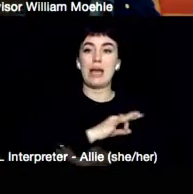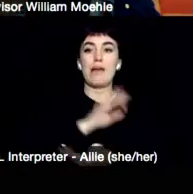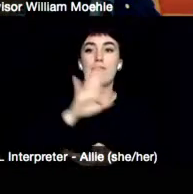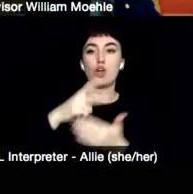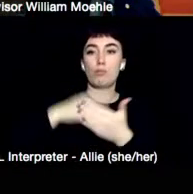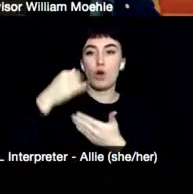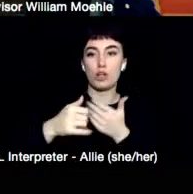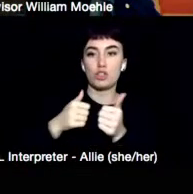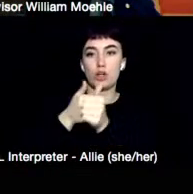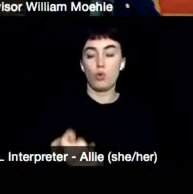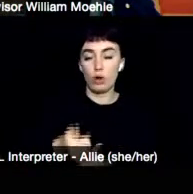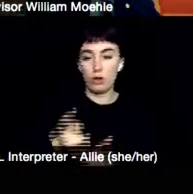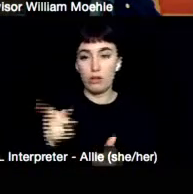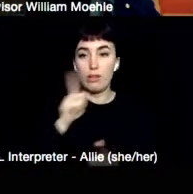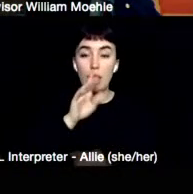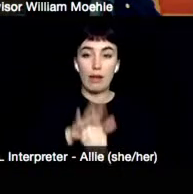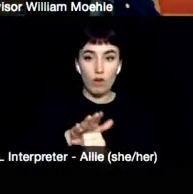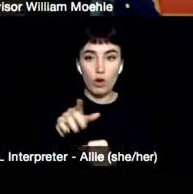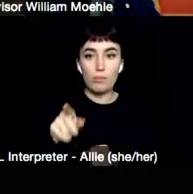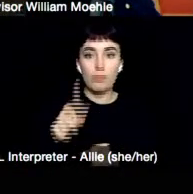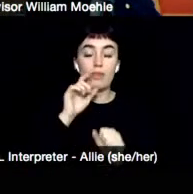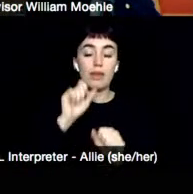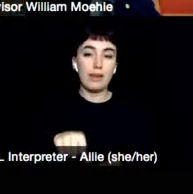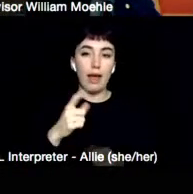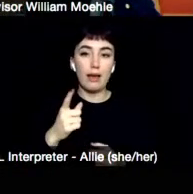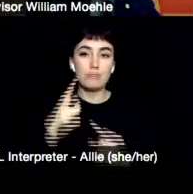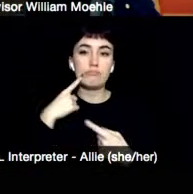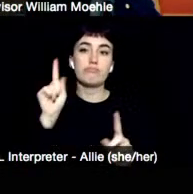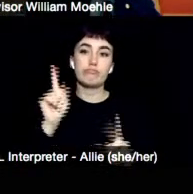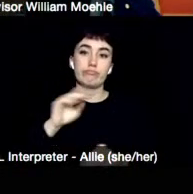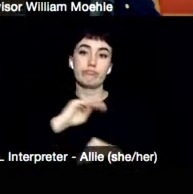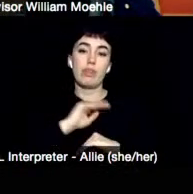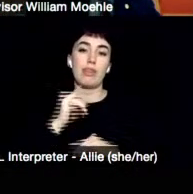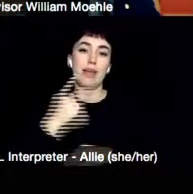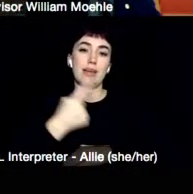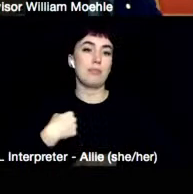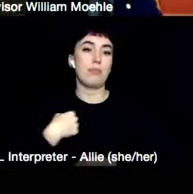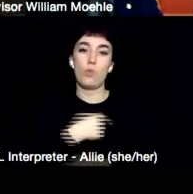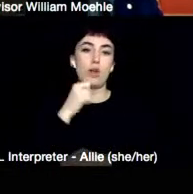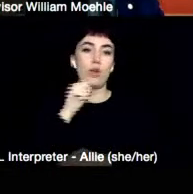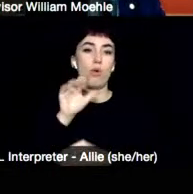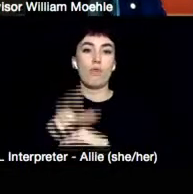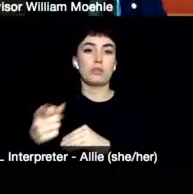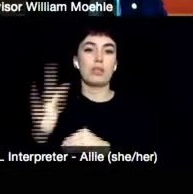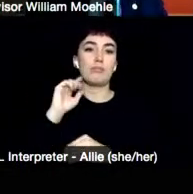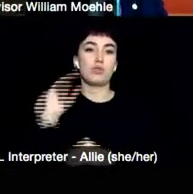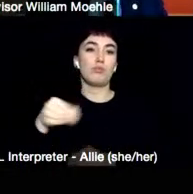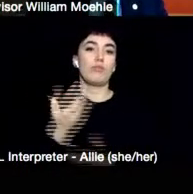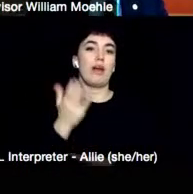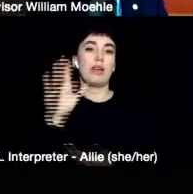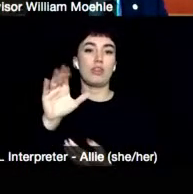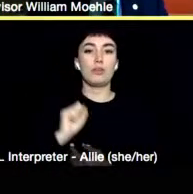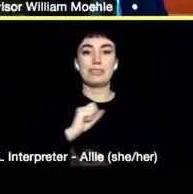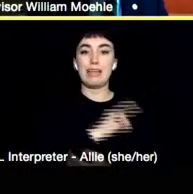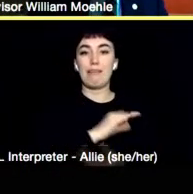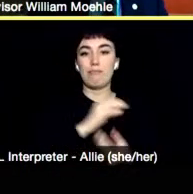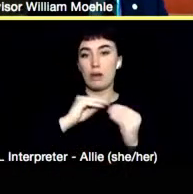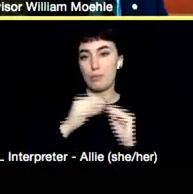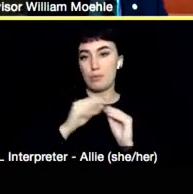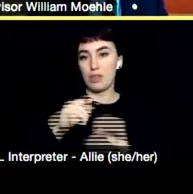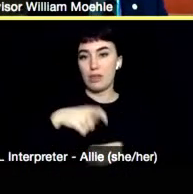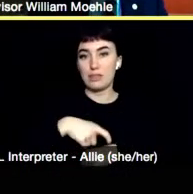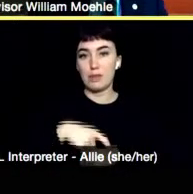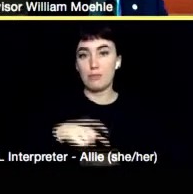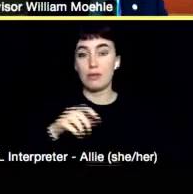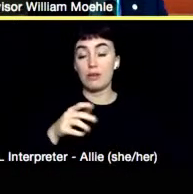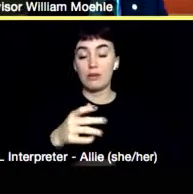They confirm that they can make that date, but we don't make them provide staffing levels at the time of bid. Is it possible to,